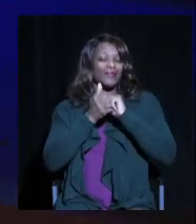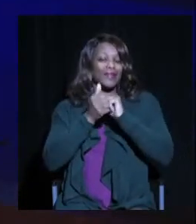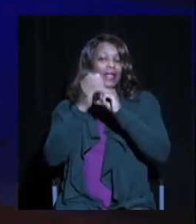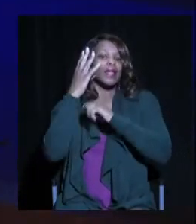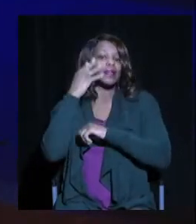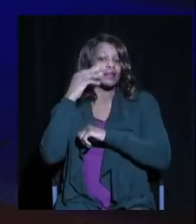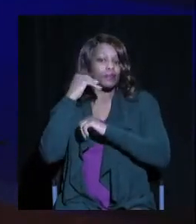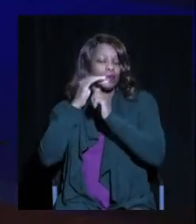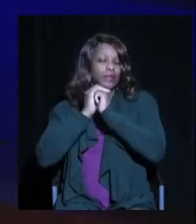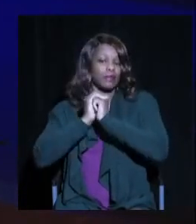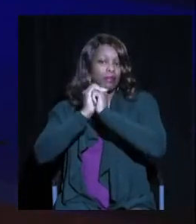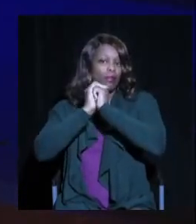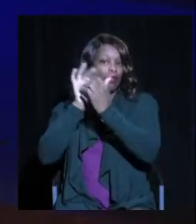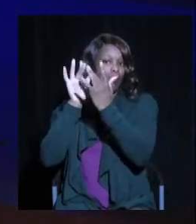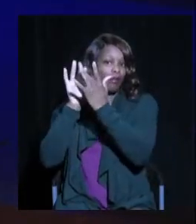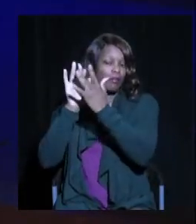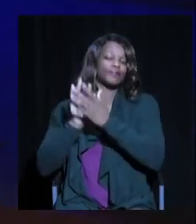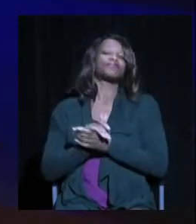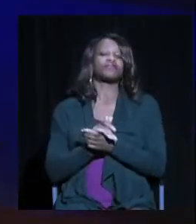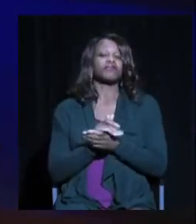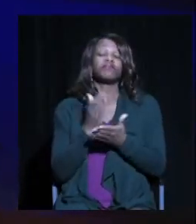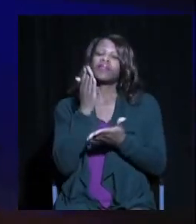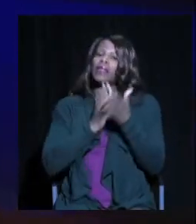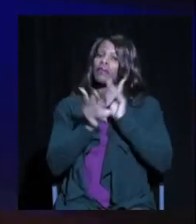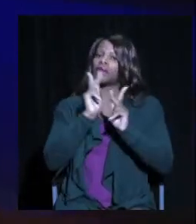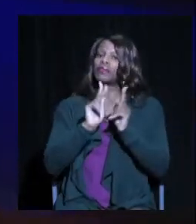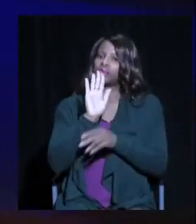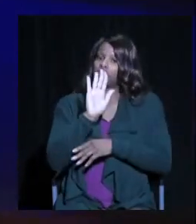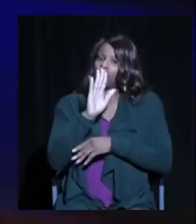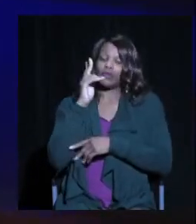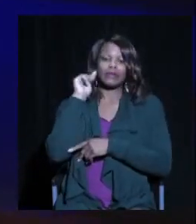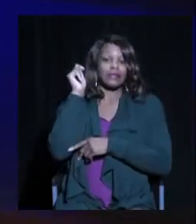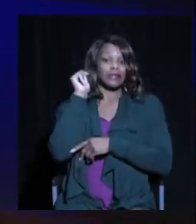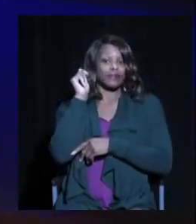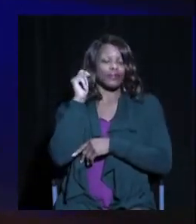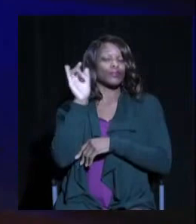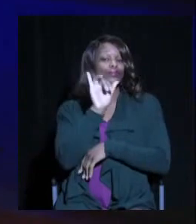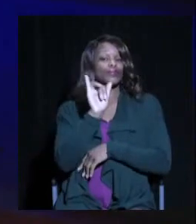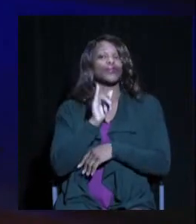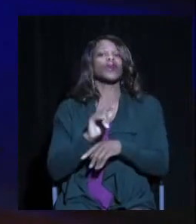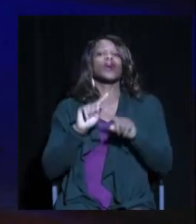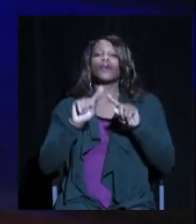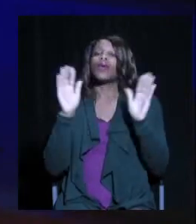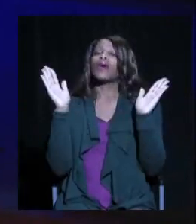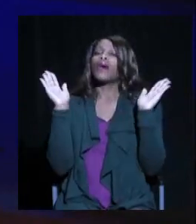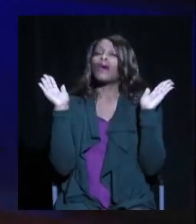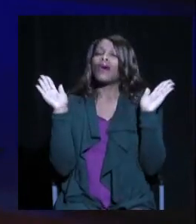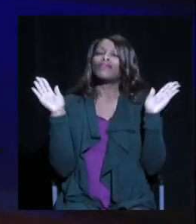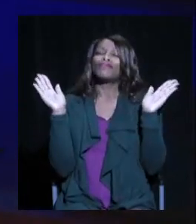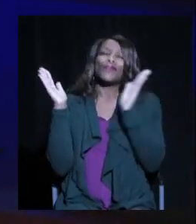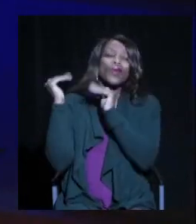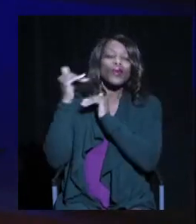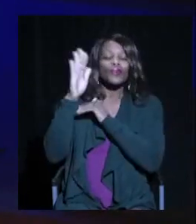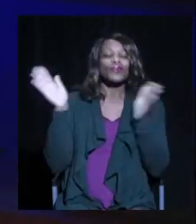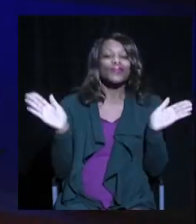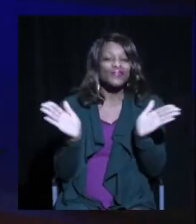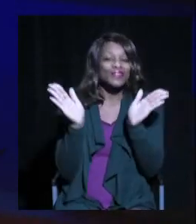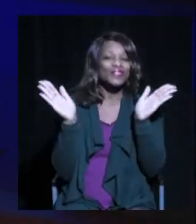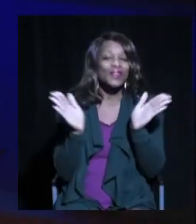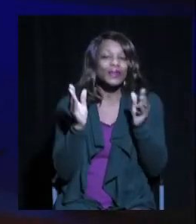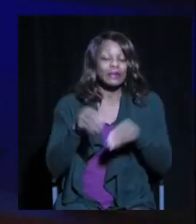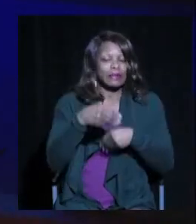experience. Some of us, that's your testimony. We not only hope you are encouraged, but continue to be encouraged to give in this